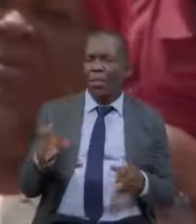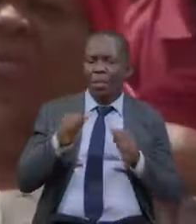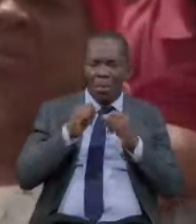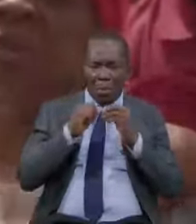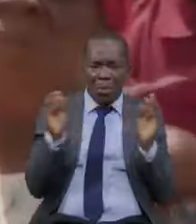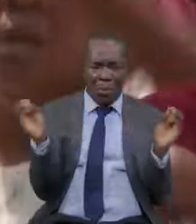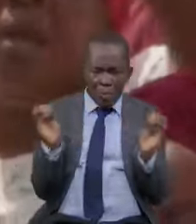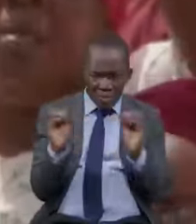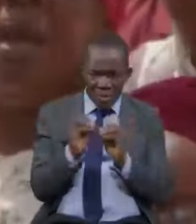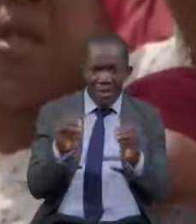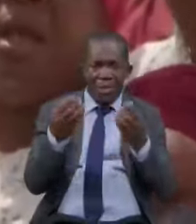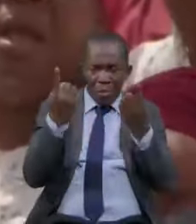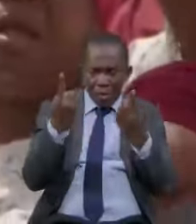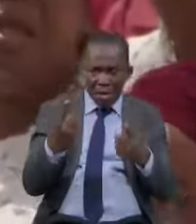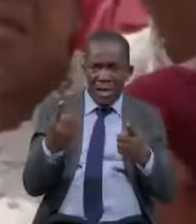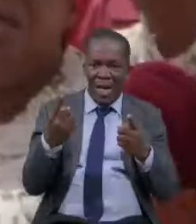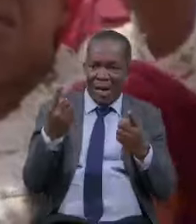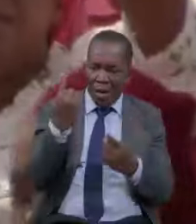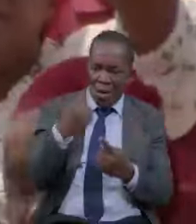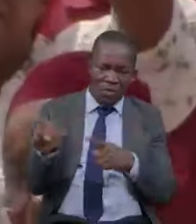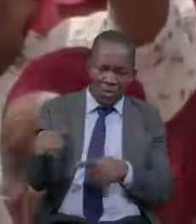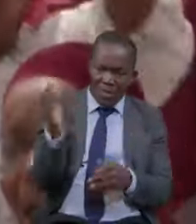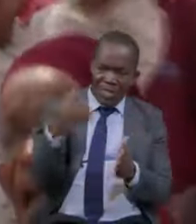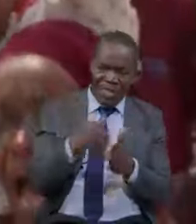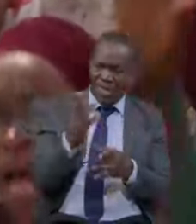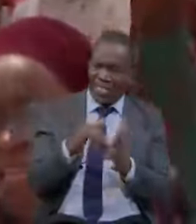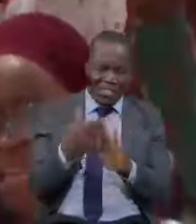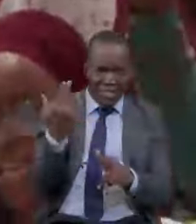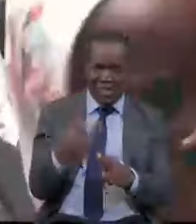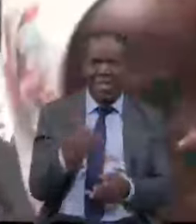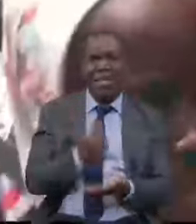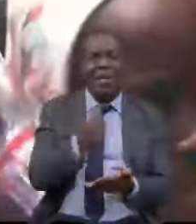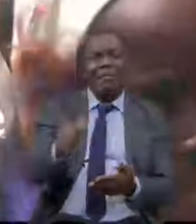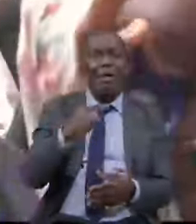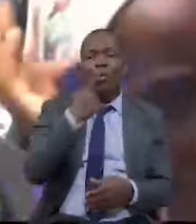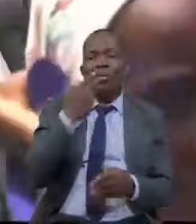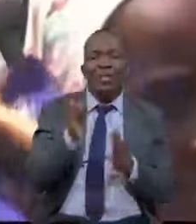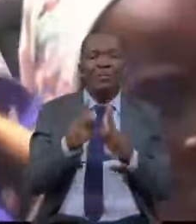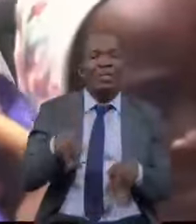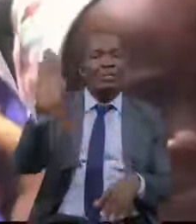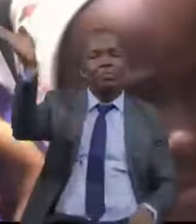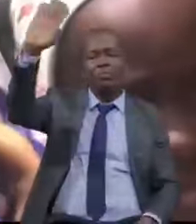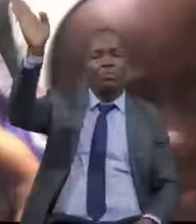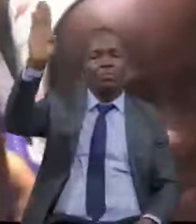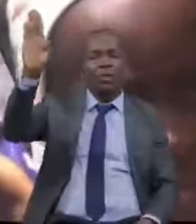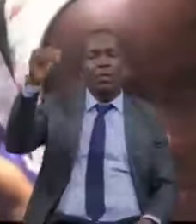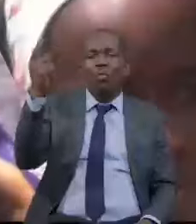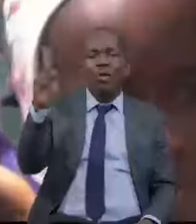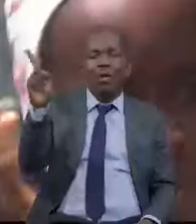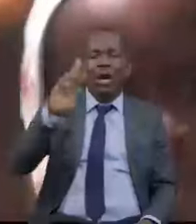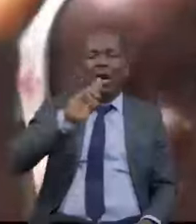you. Yeah. Who am I speaking to there? Where are you? Today it will